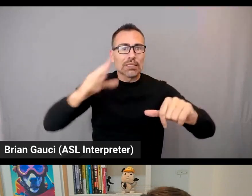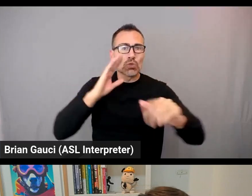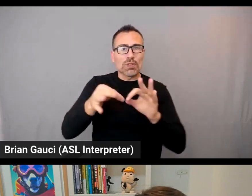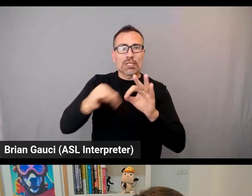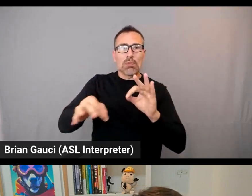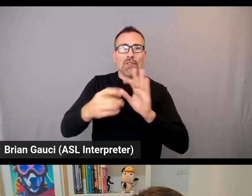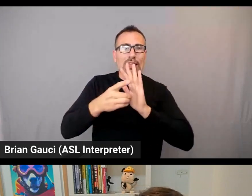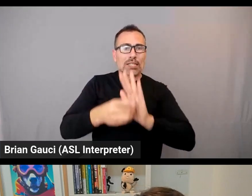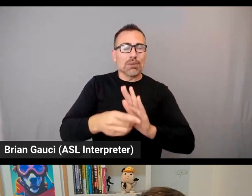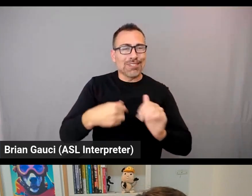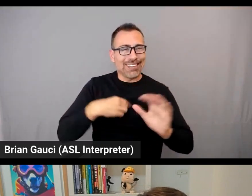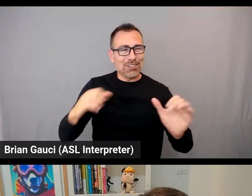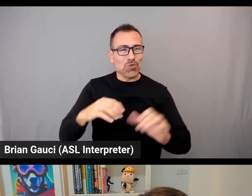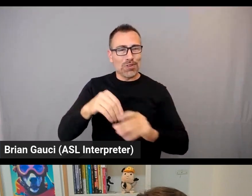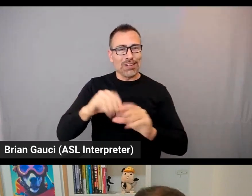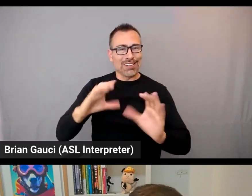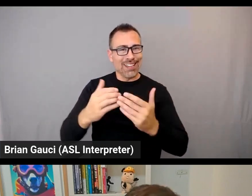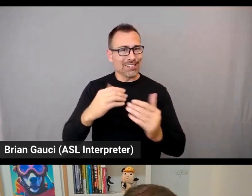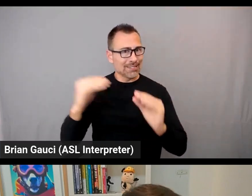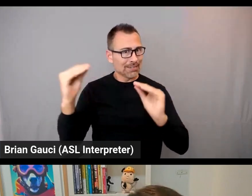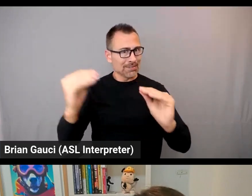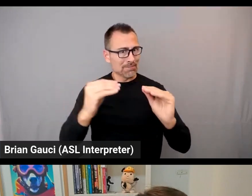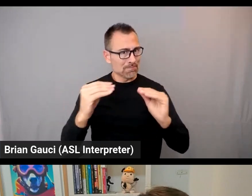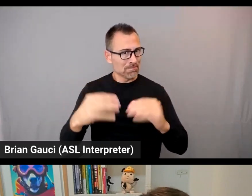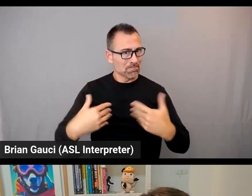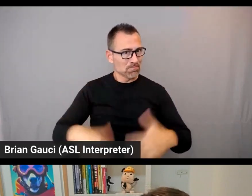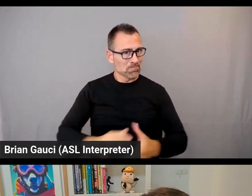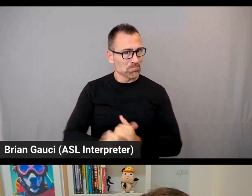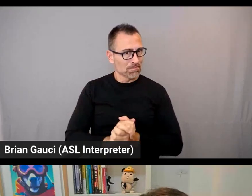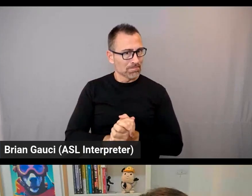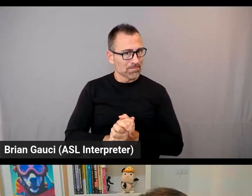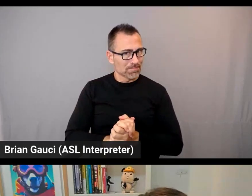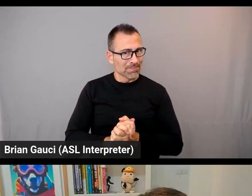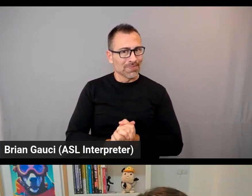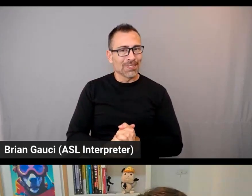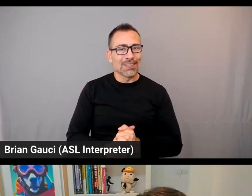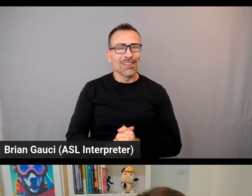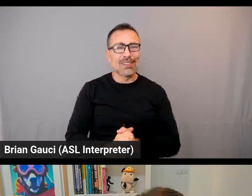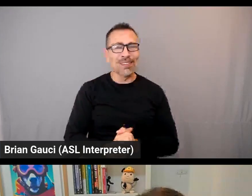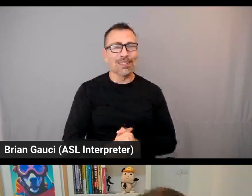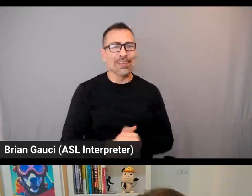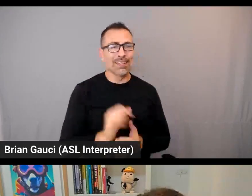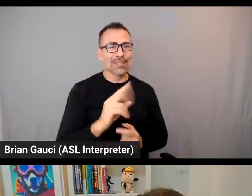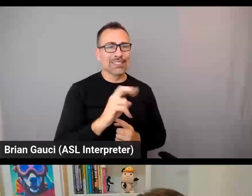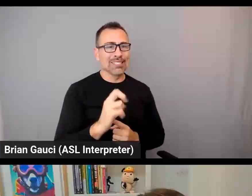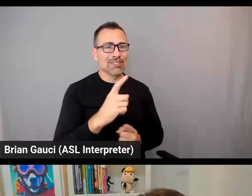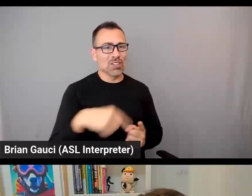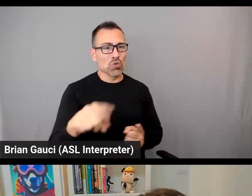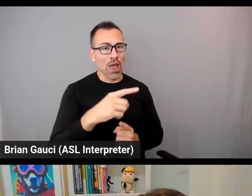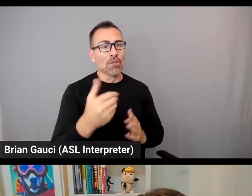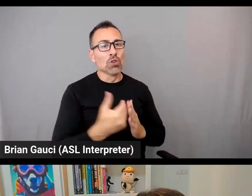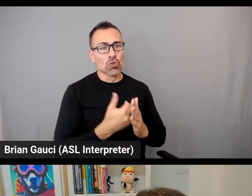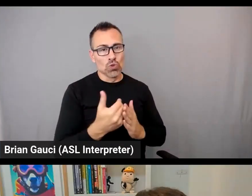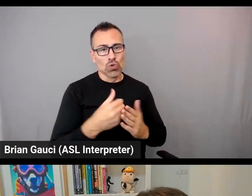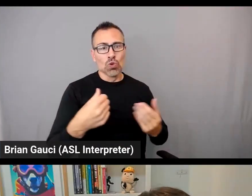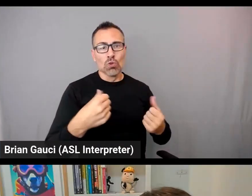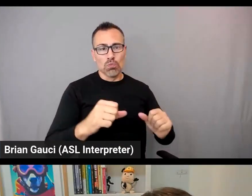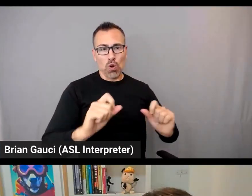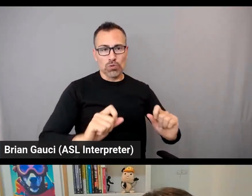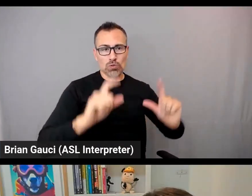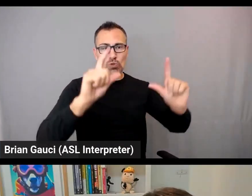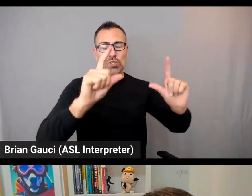perform during classes that I teach. Yeah, there's as I mentioned earlier, there is a news blog post on it, so I've just put into the chat.